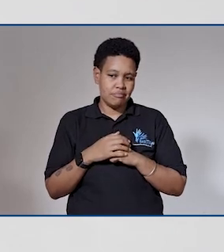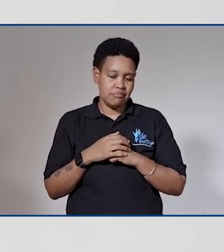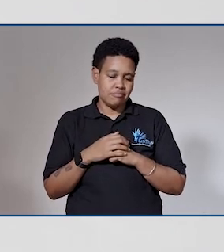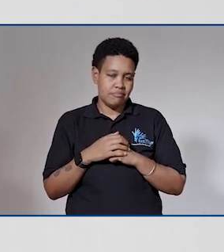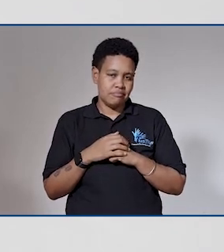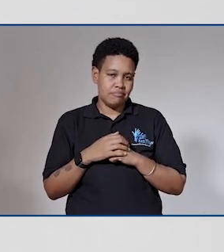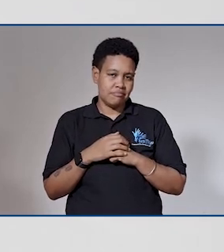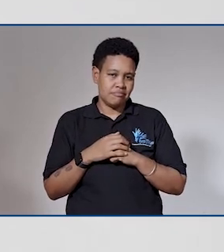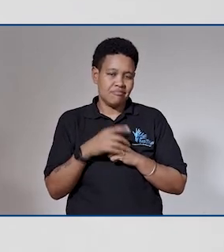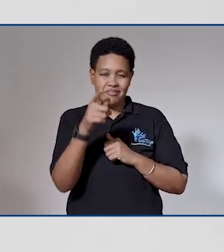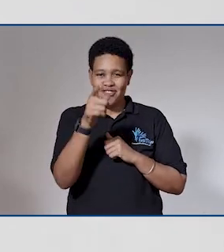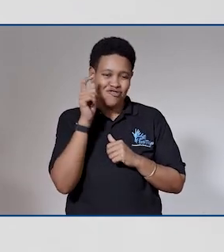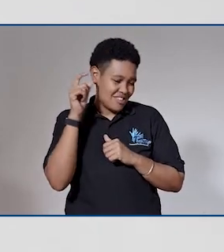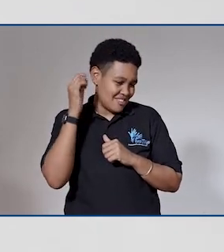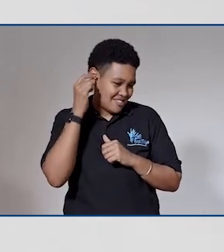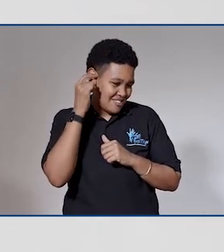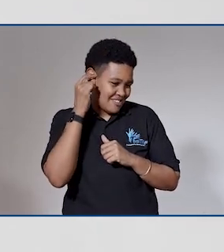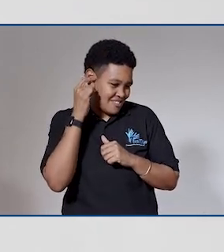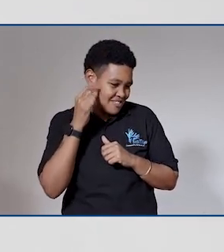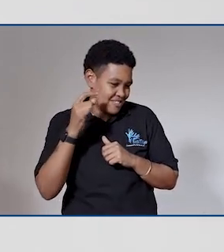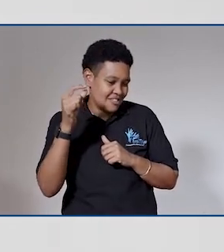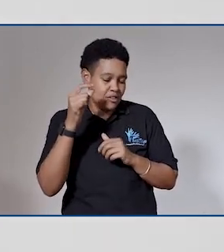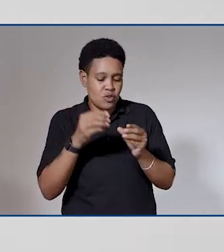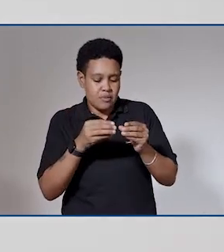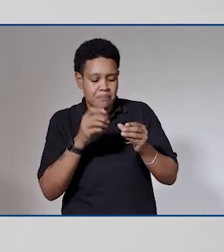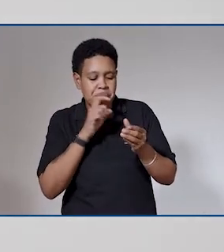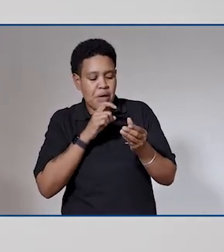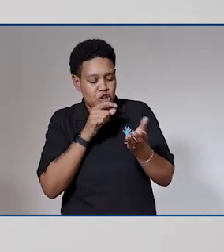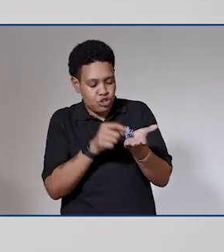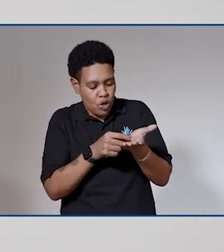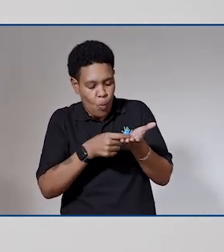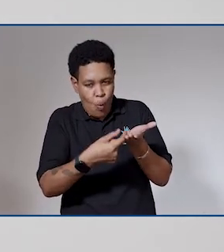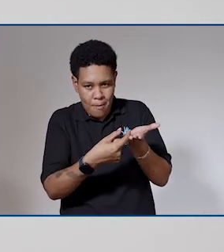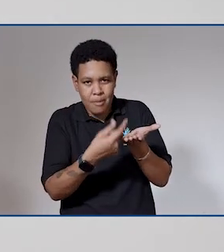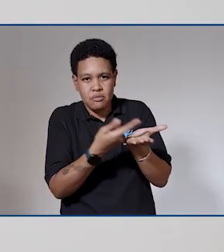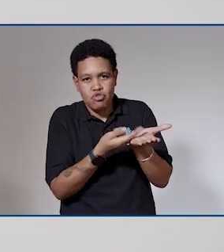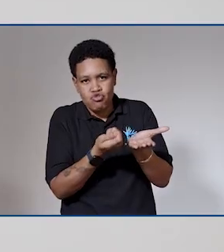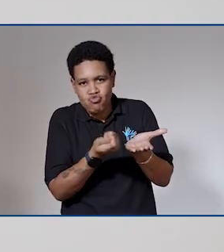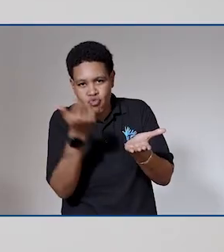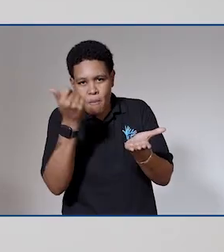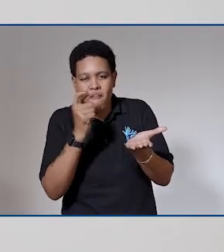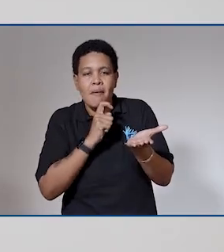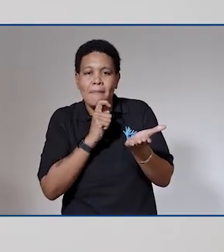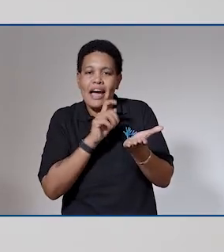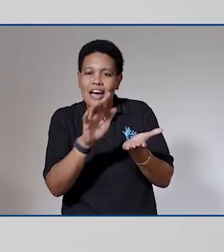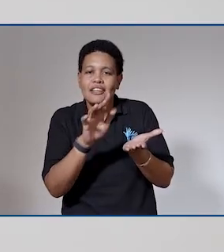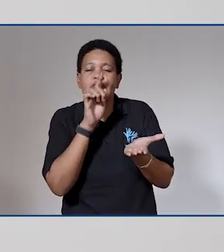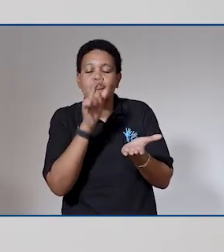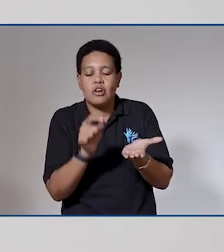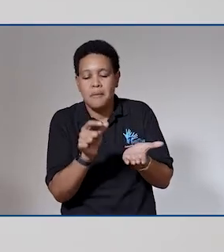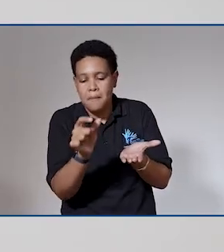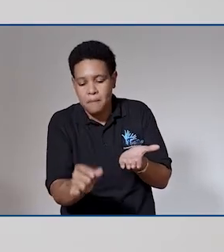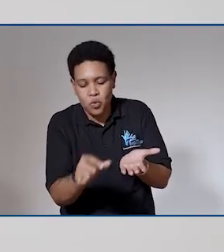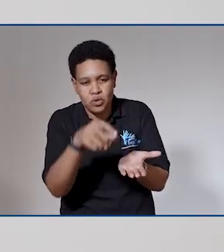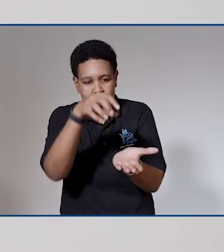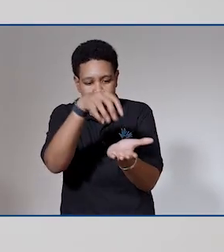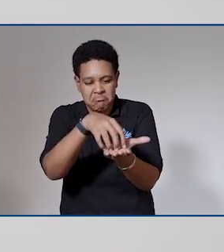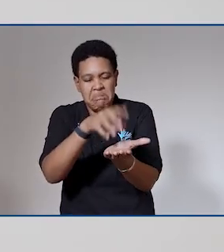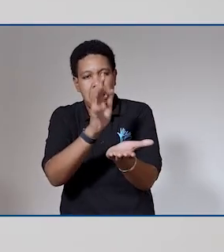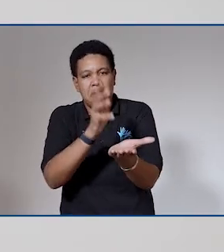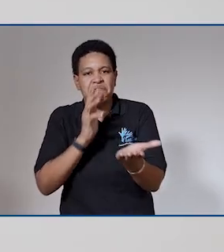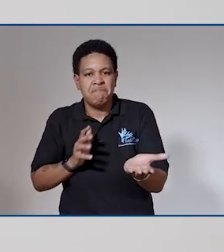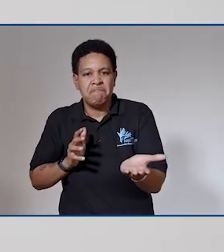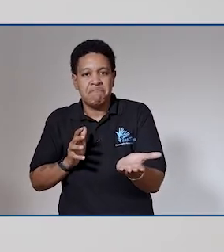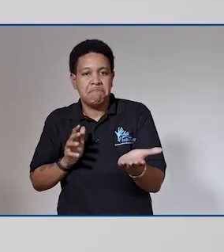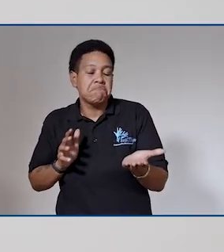you take it out, you open the battery drawer, remove the battery, and you put it down in the case. And basically that's all